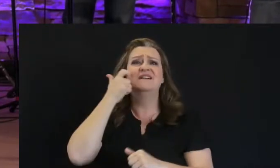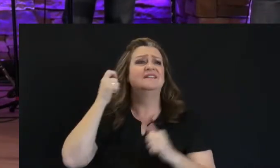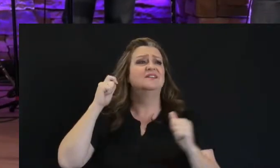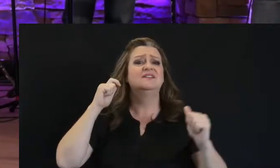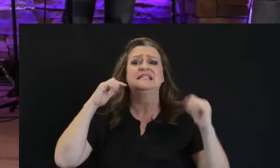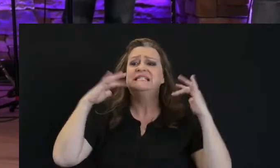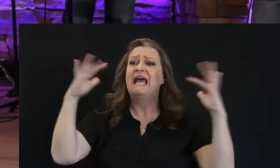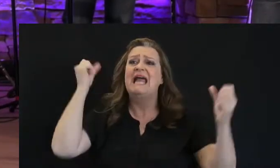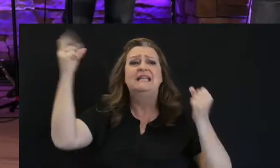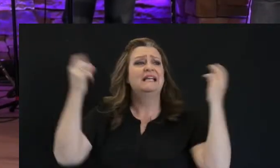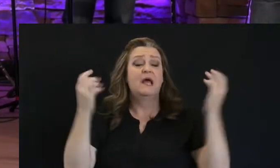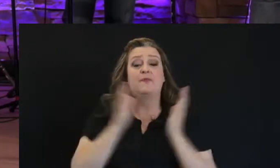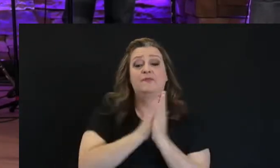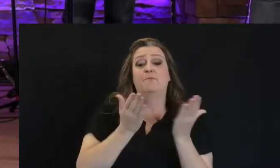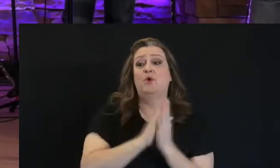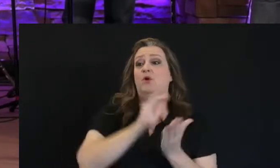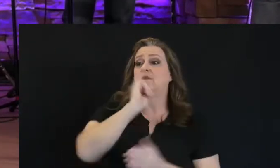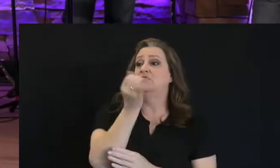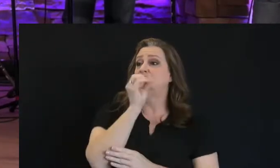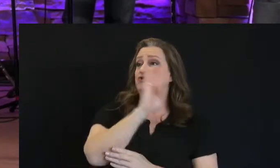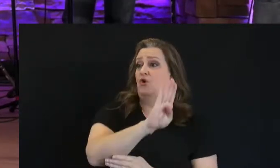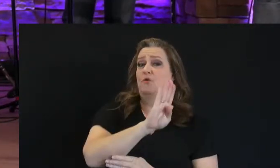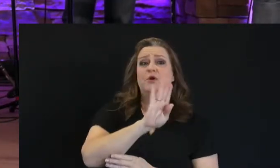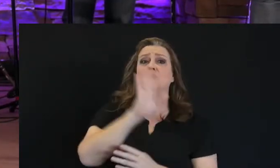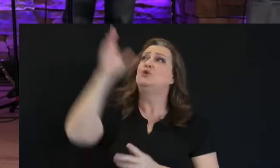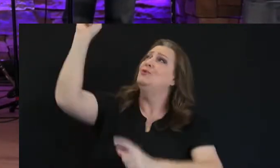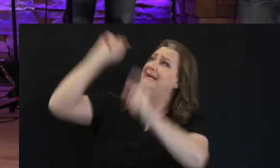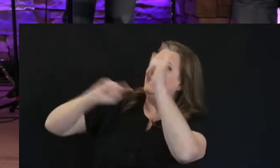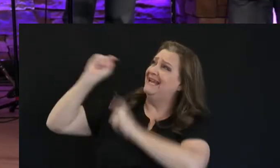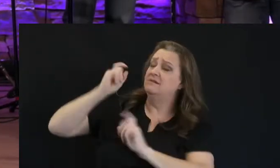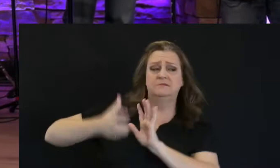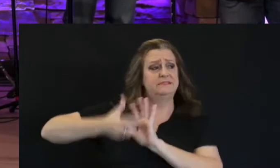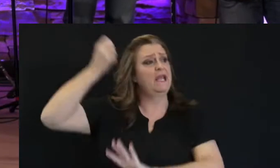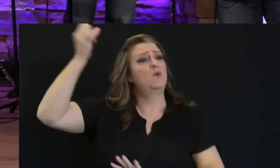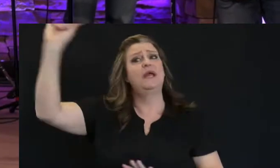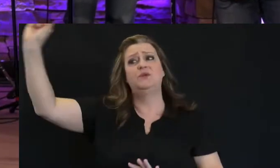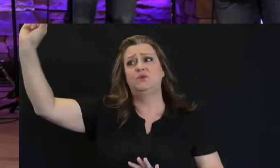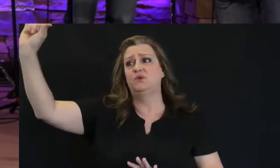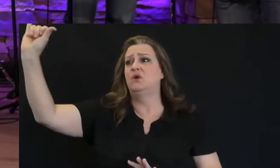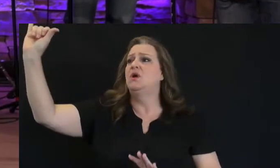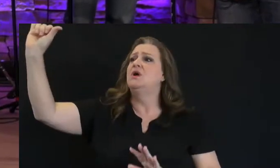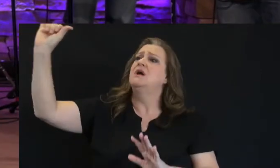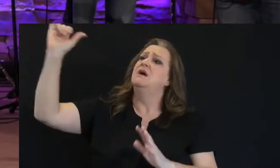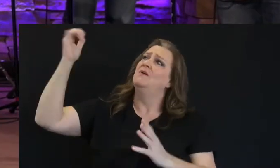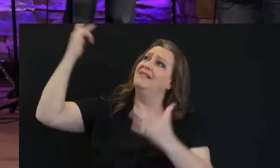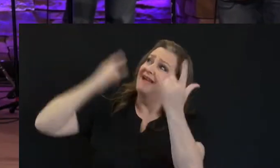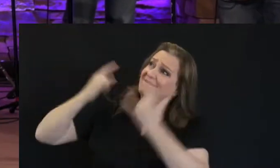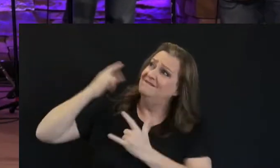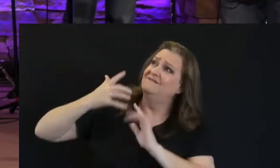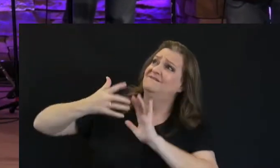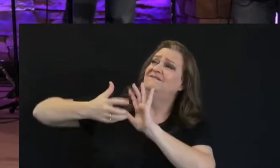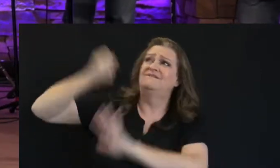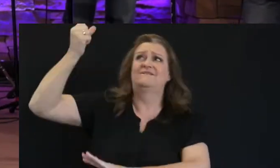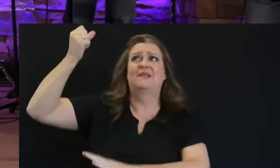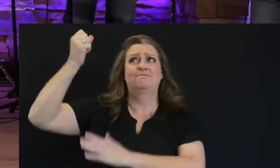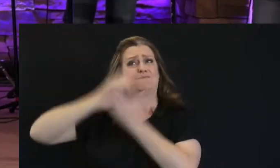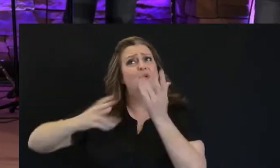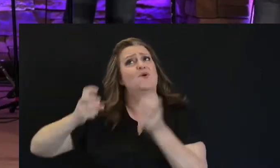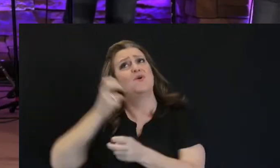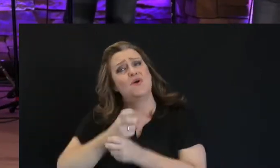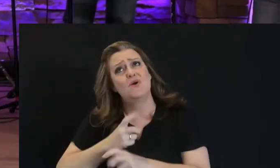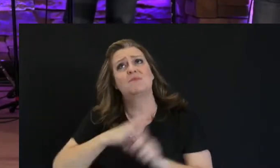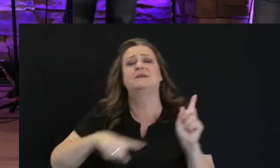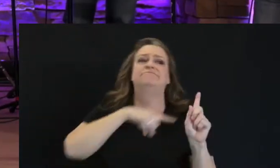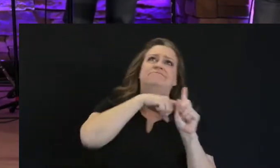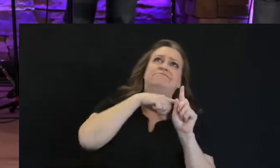sang from the book of Job, that Lord, you give and take away. And we love the you give part, but the you take away part is hard. But there are ups